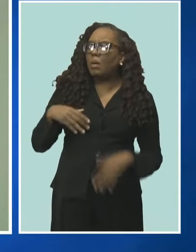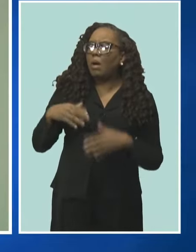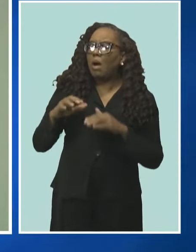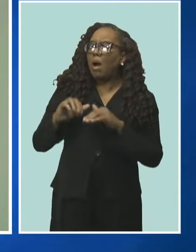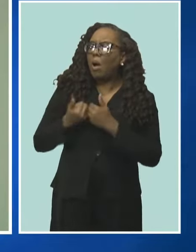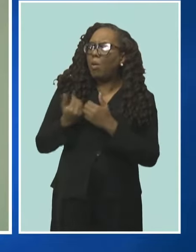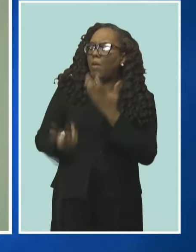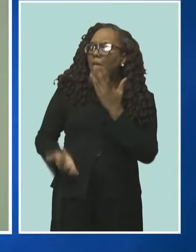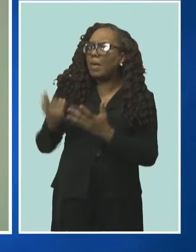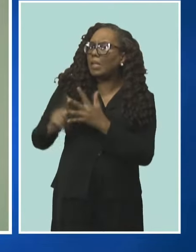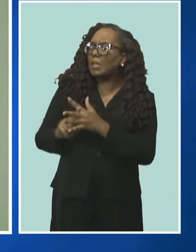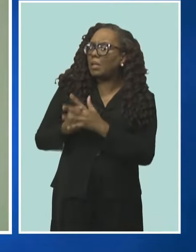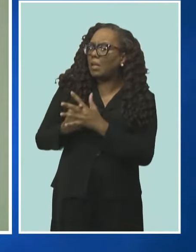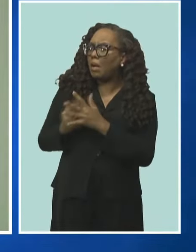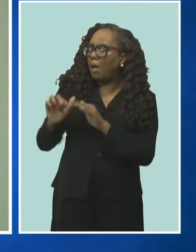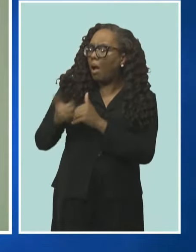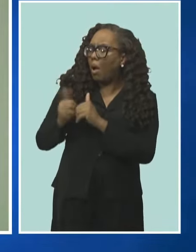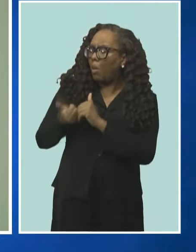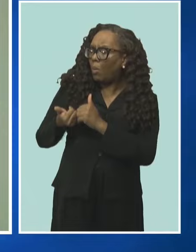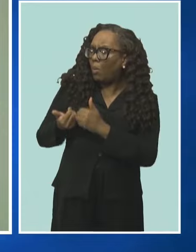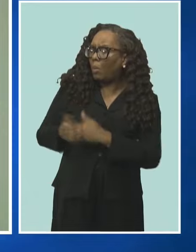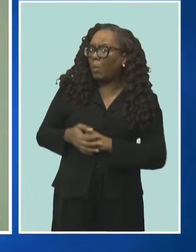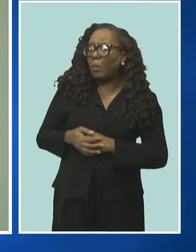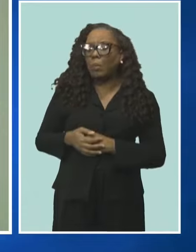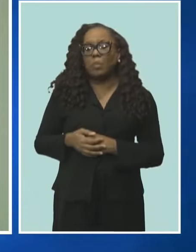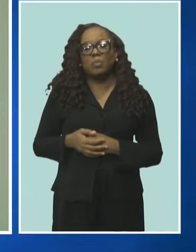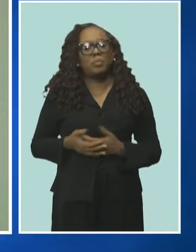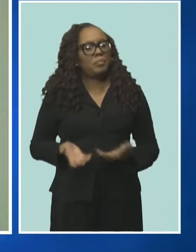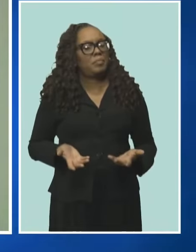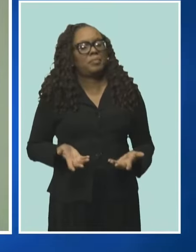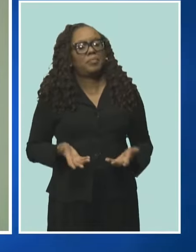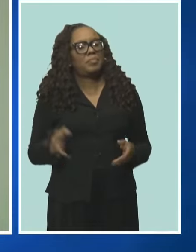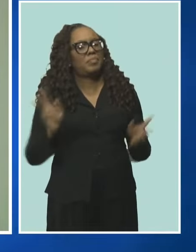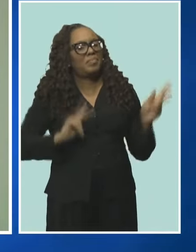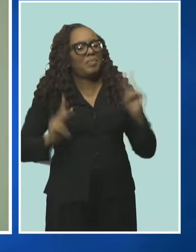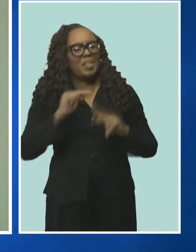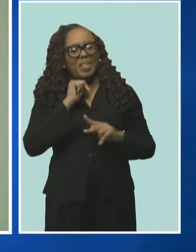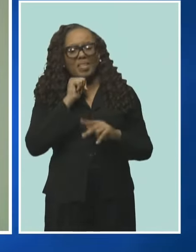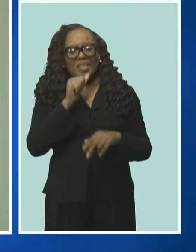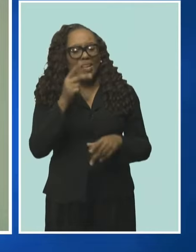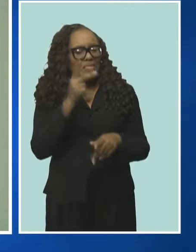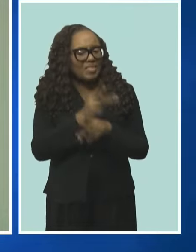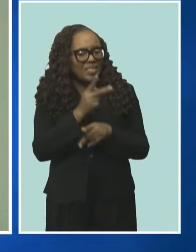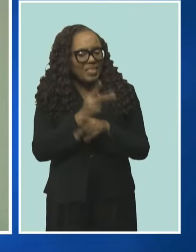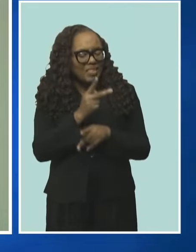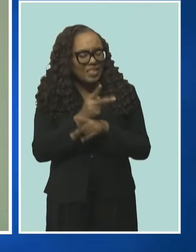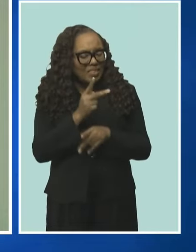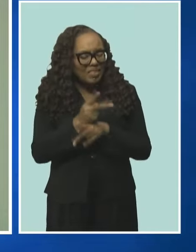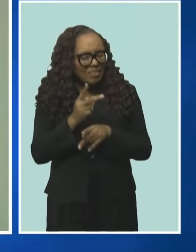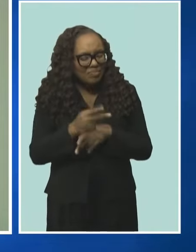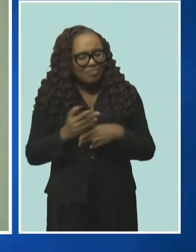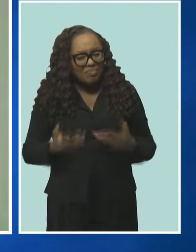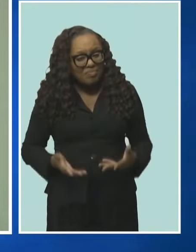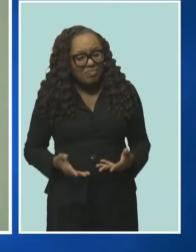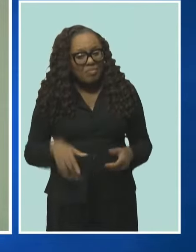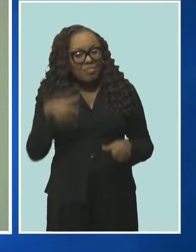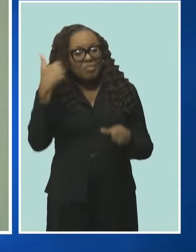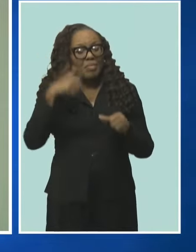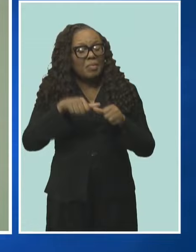And in most cases, you have a poor housekeeping. We constantly say that you need to keep your